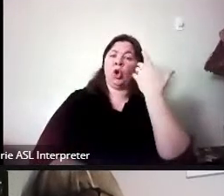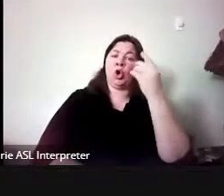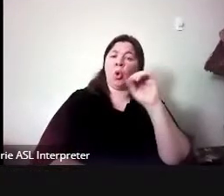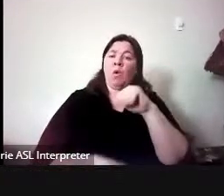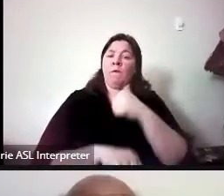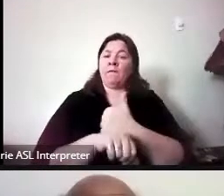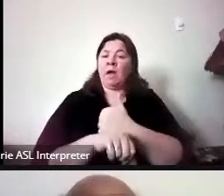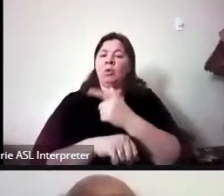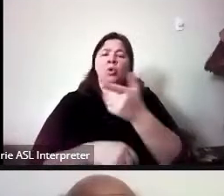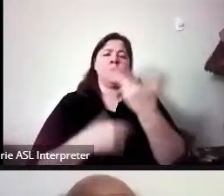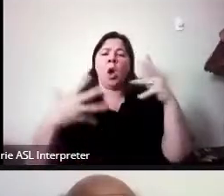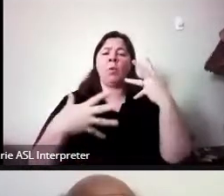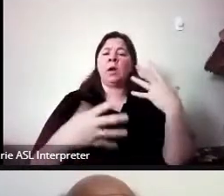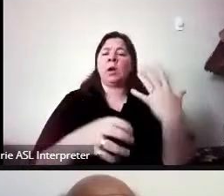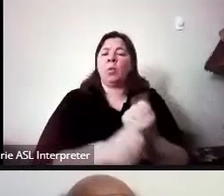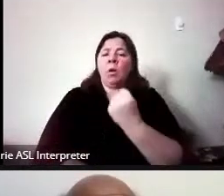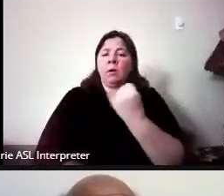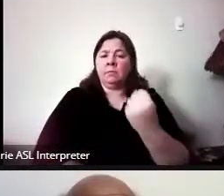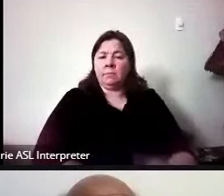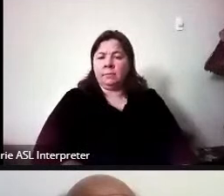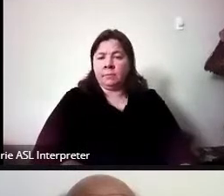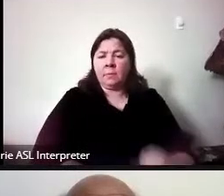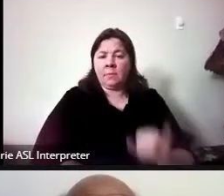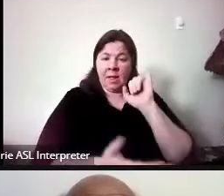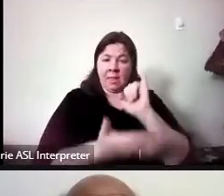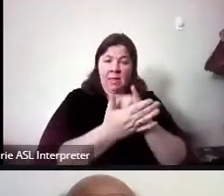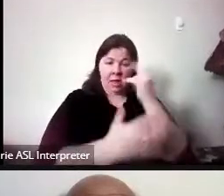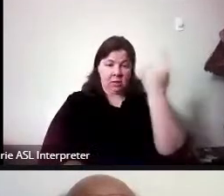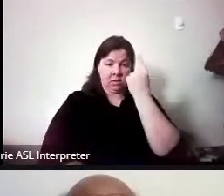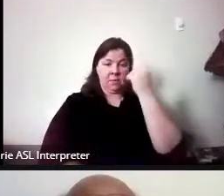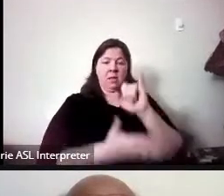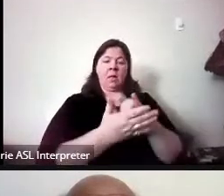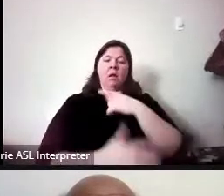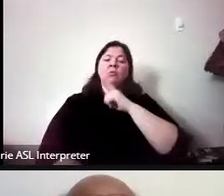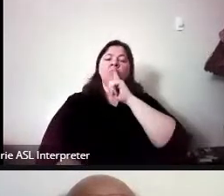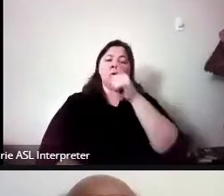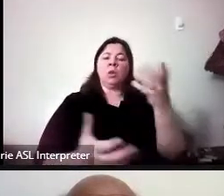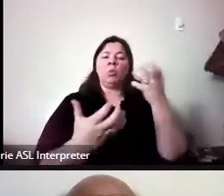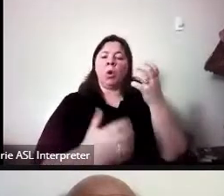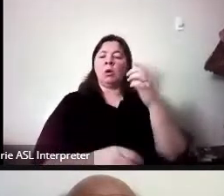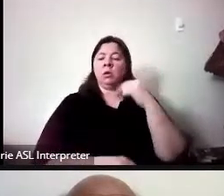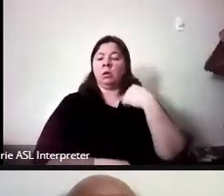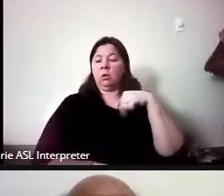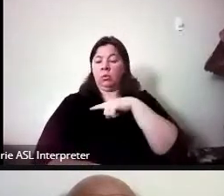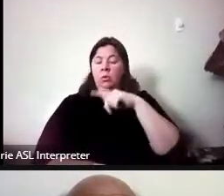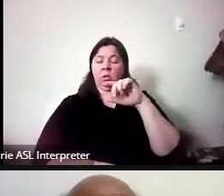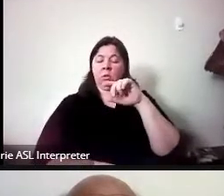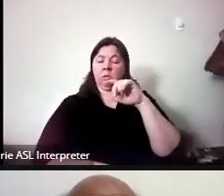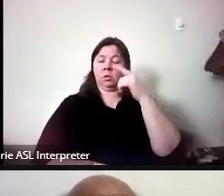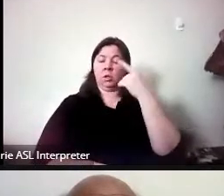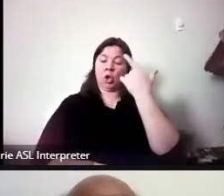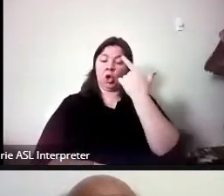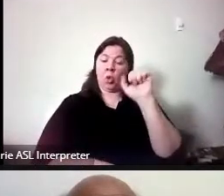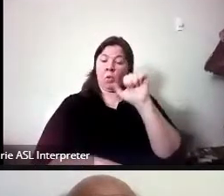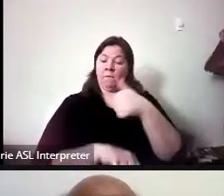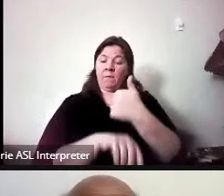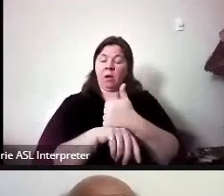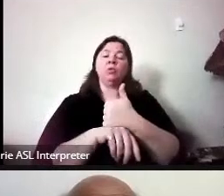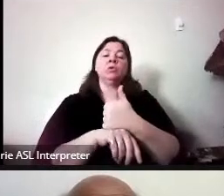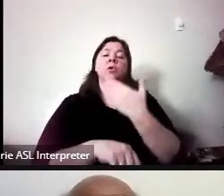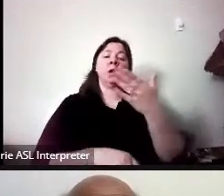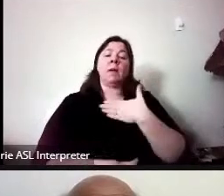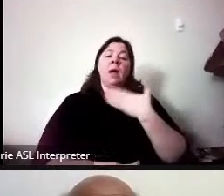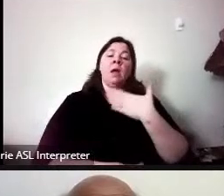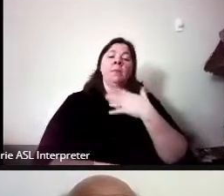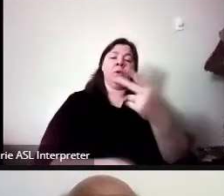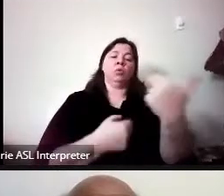have already won. And that is something that I really would like us as GoFounders to. So I'm just happy, GURSMINDER, that you